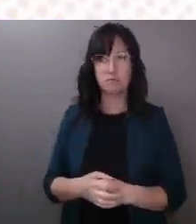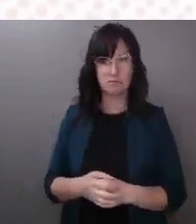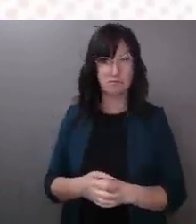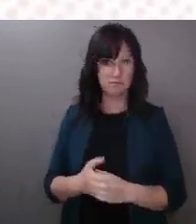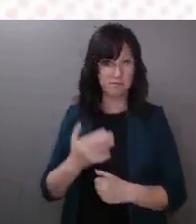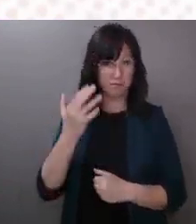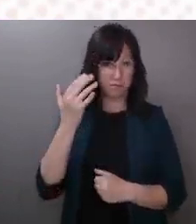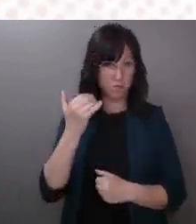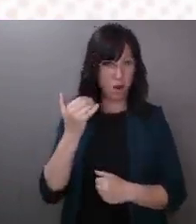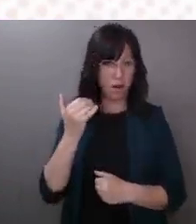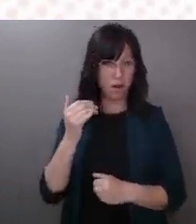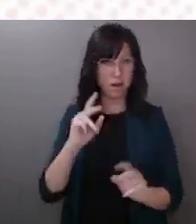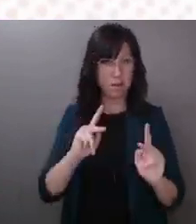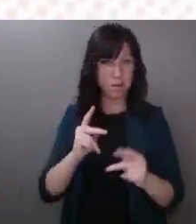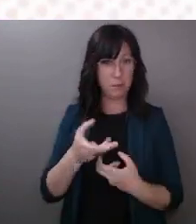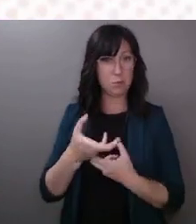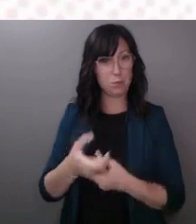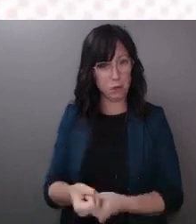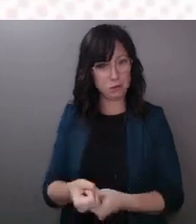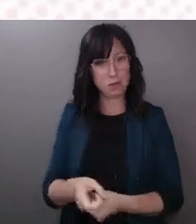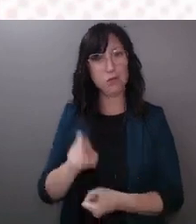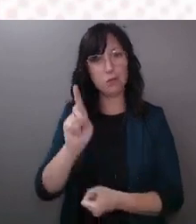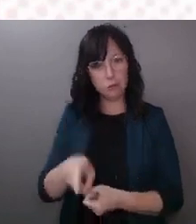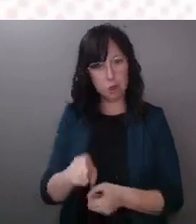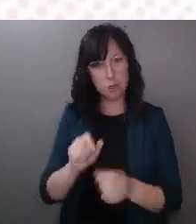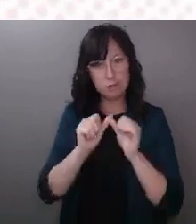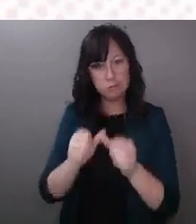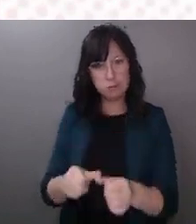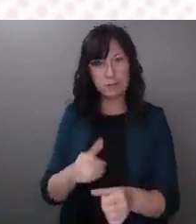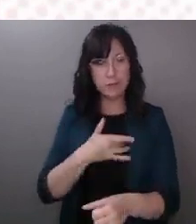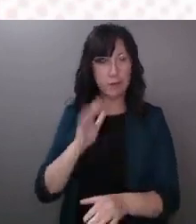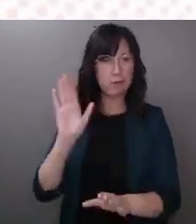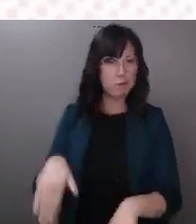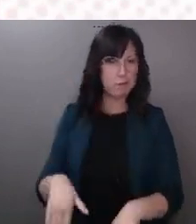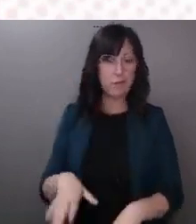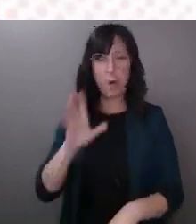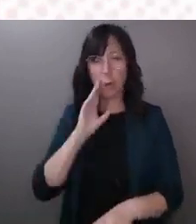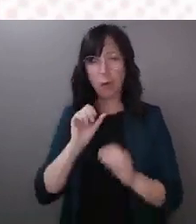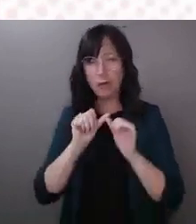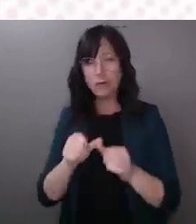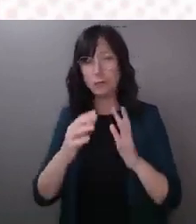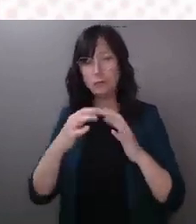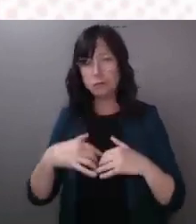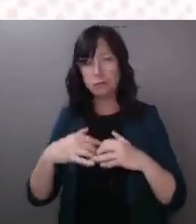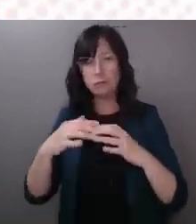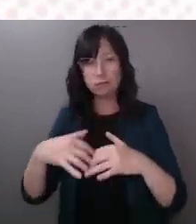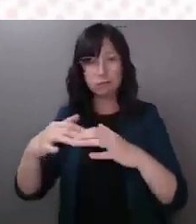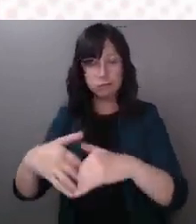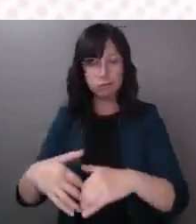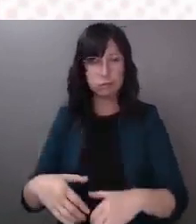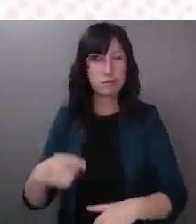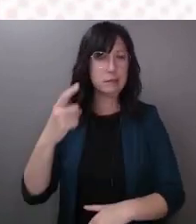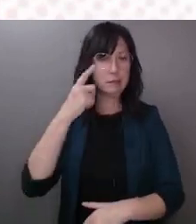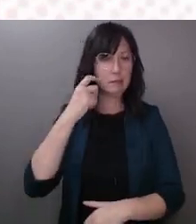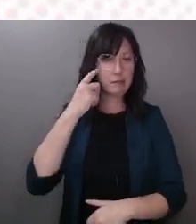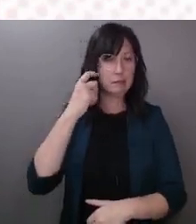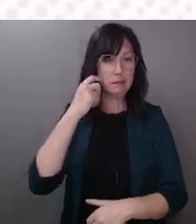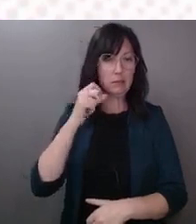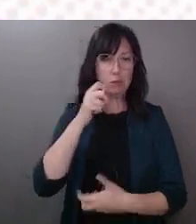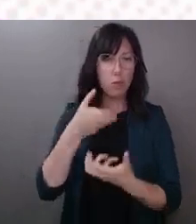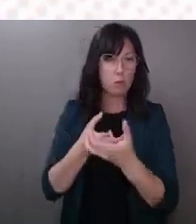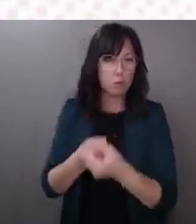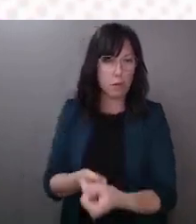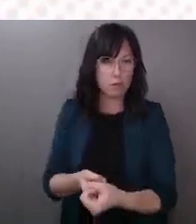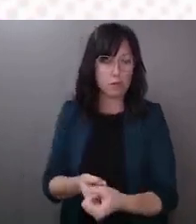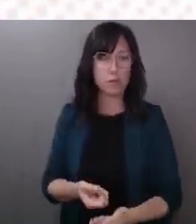the system won't break down again? A lot of people are still skeptical about this. So what's different now